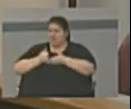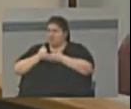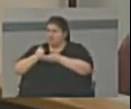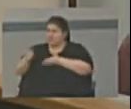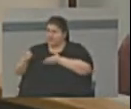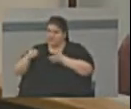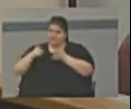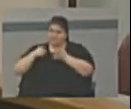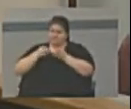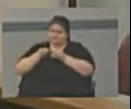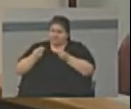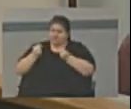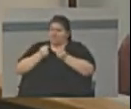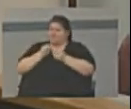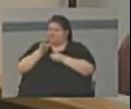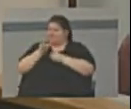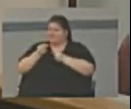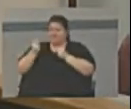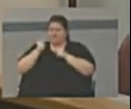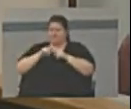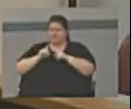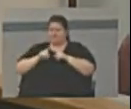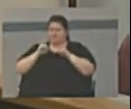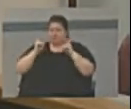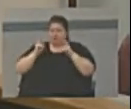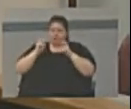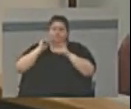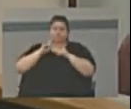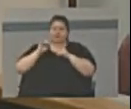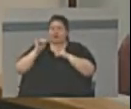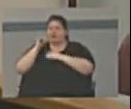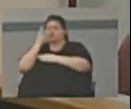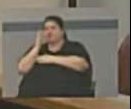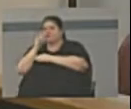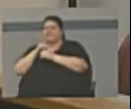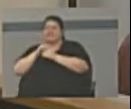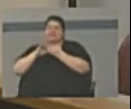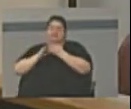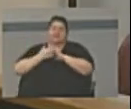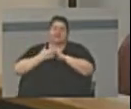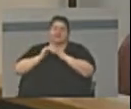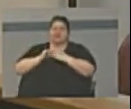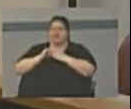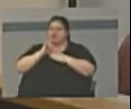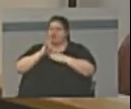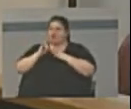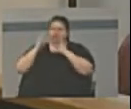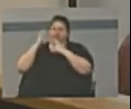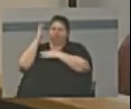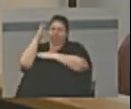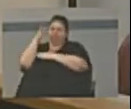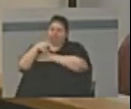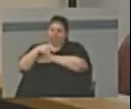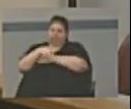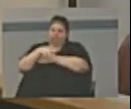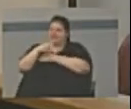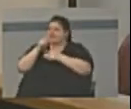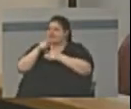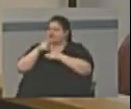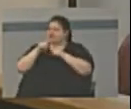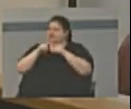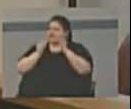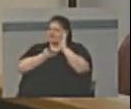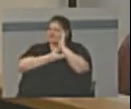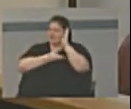were talking about as far as trees in the city that are dilapidated and need to be